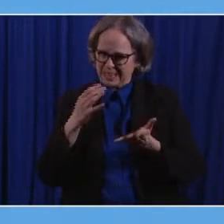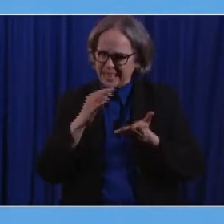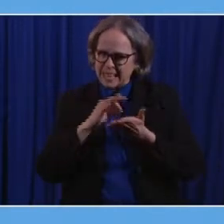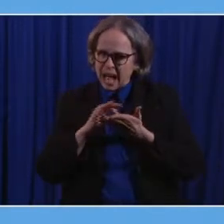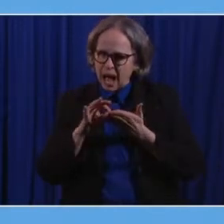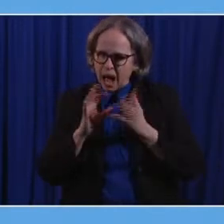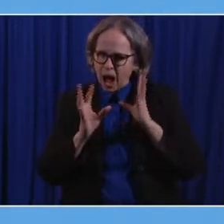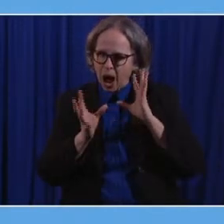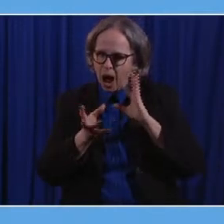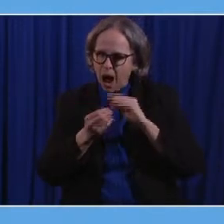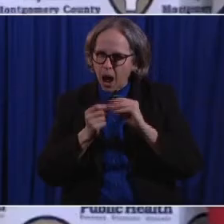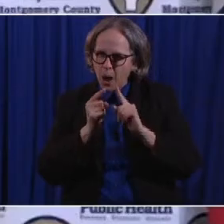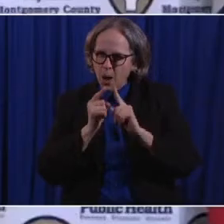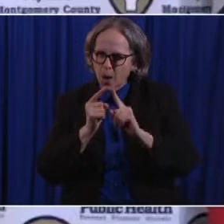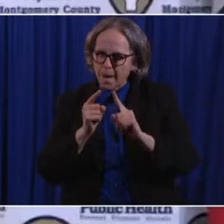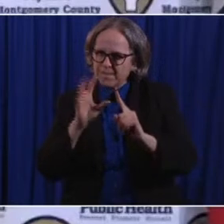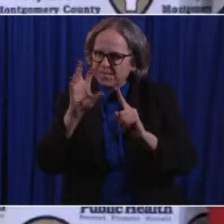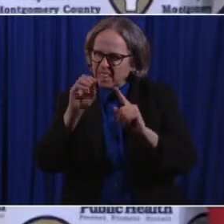get below 50.